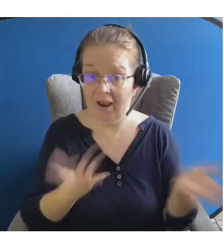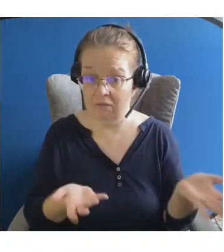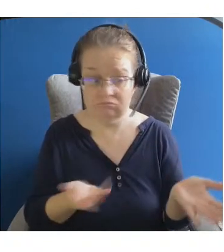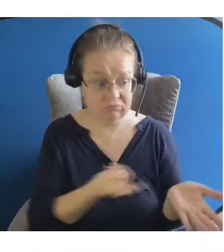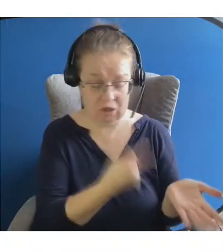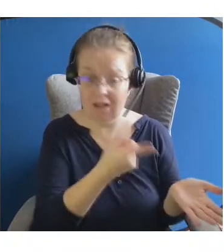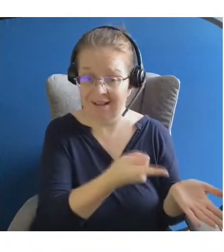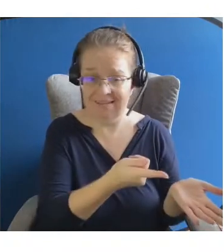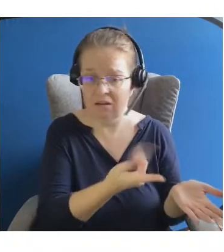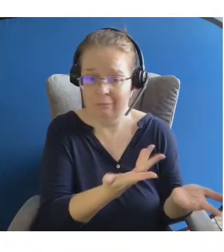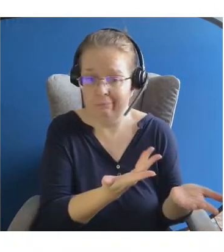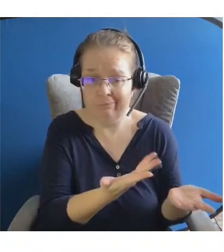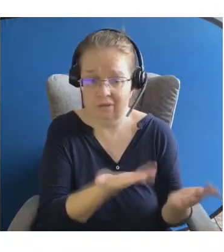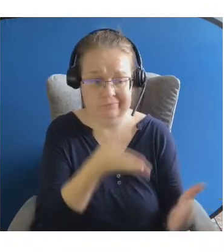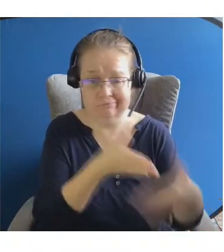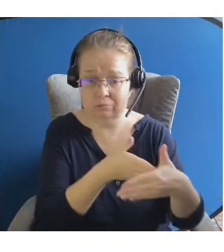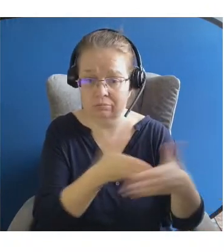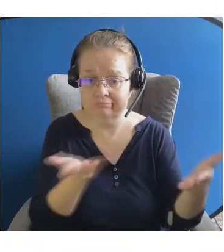was not.